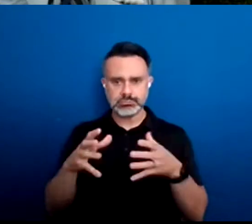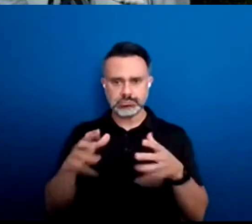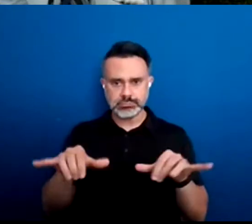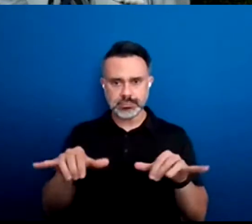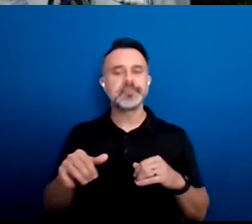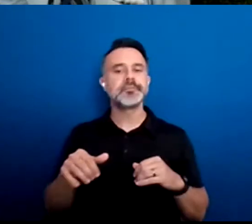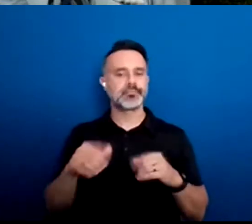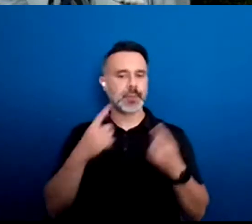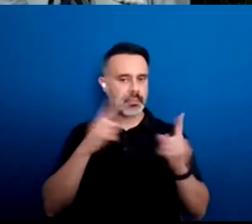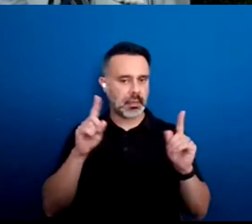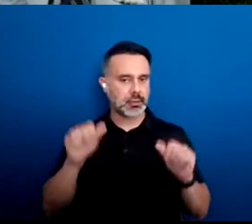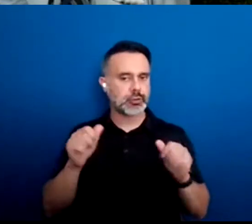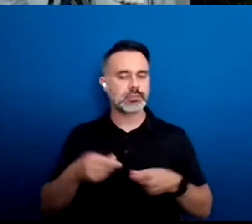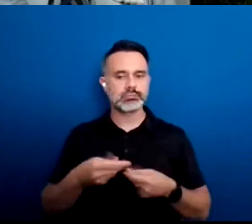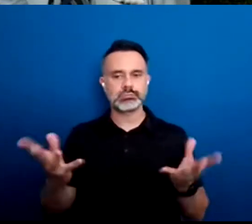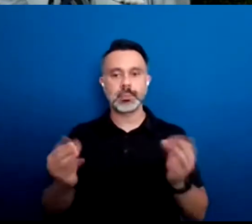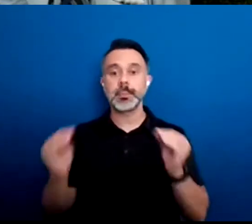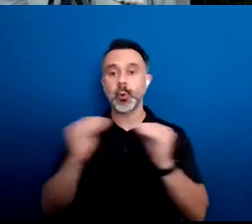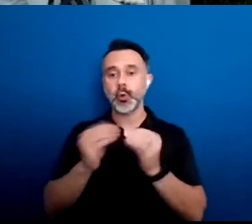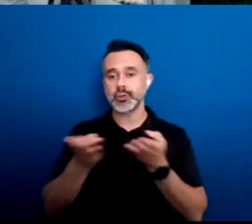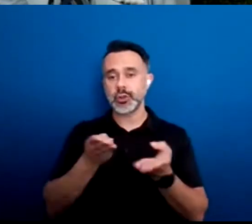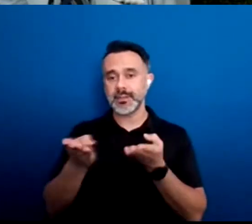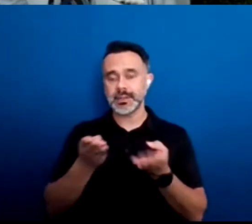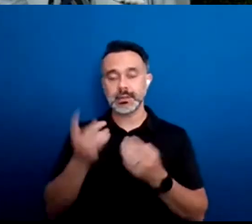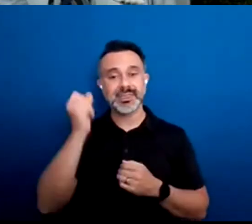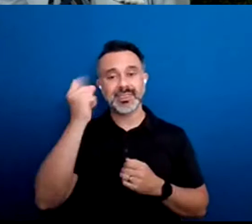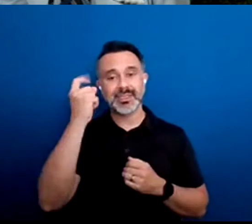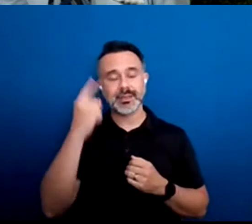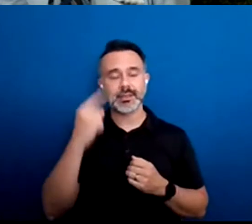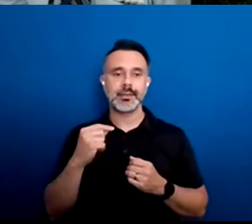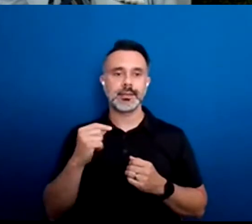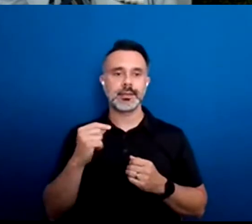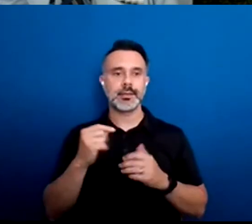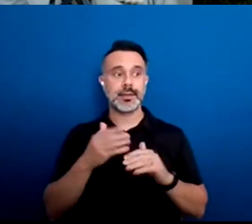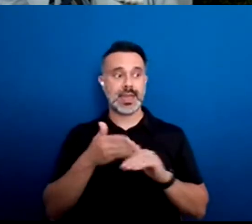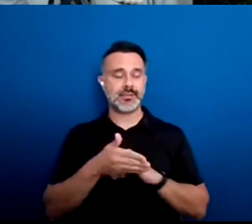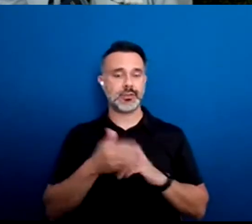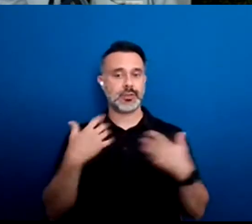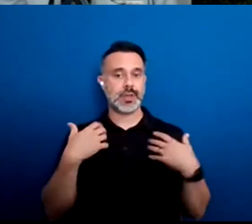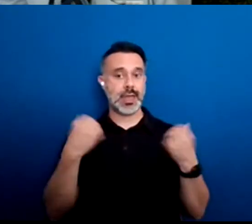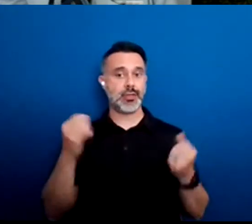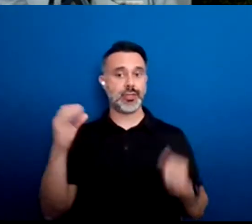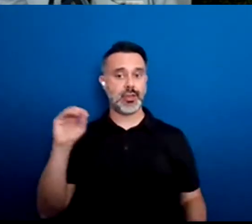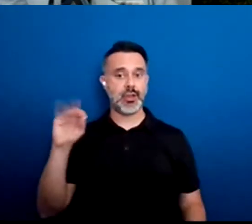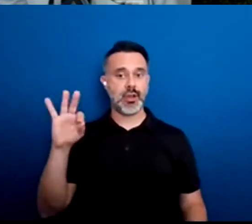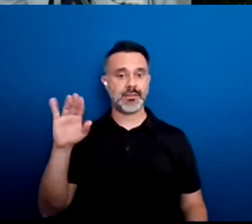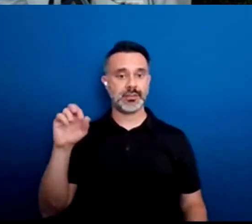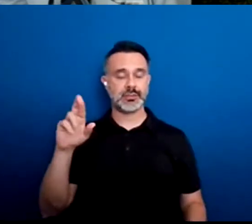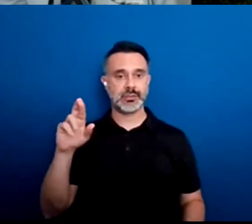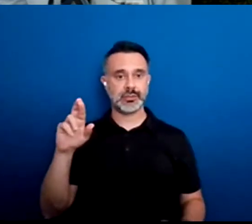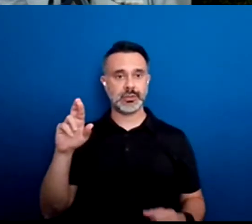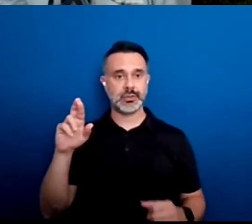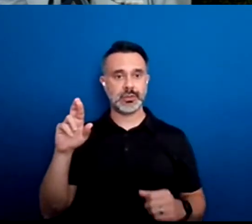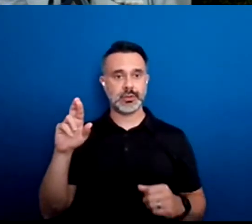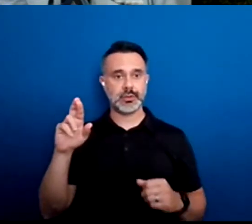them. But I think moving forward, especially after our health officer order goes away, we need to look beyond